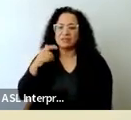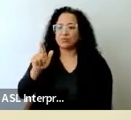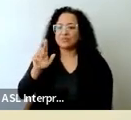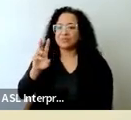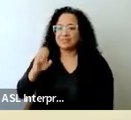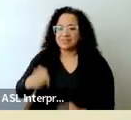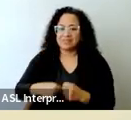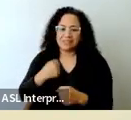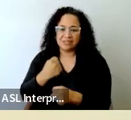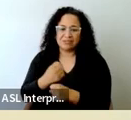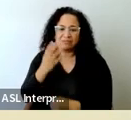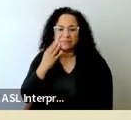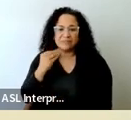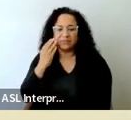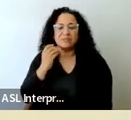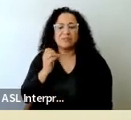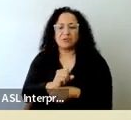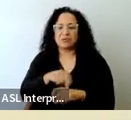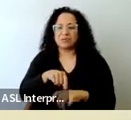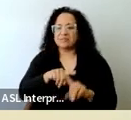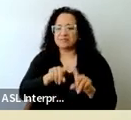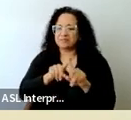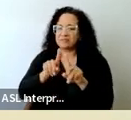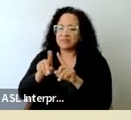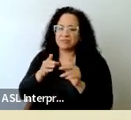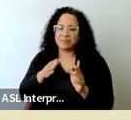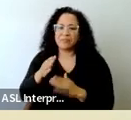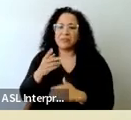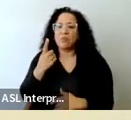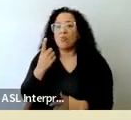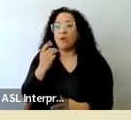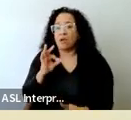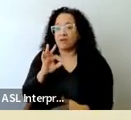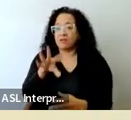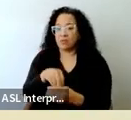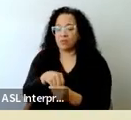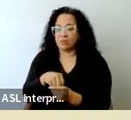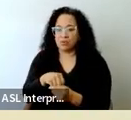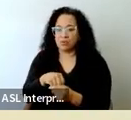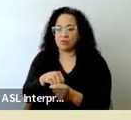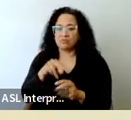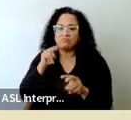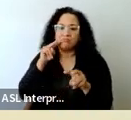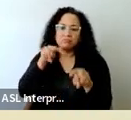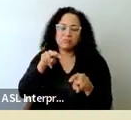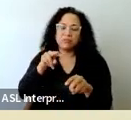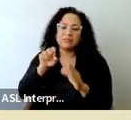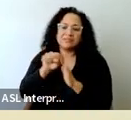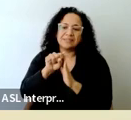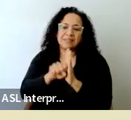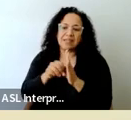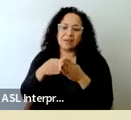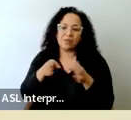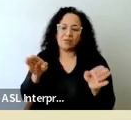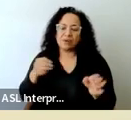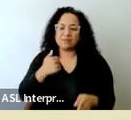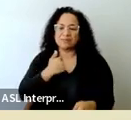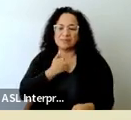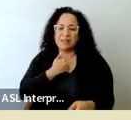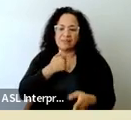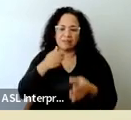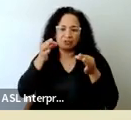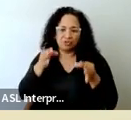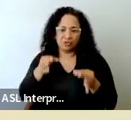of experience working in various capacities, one of which include overseeing the statewide self-determination